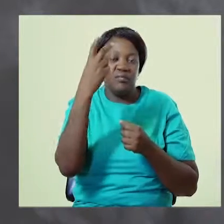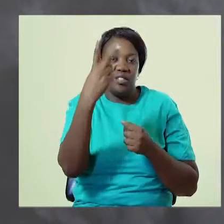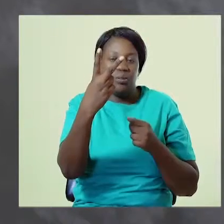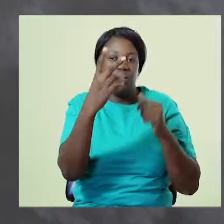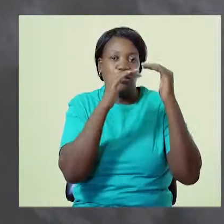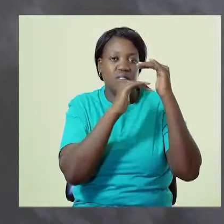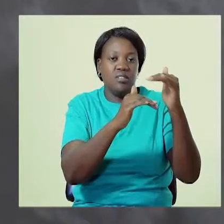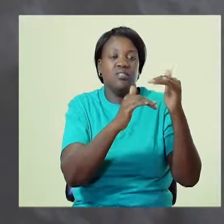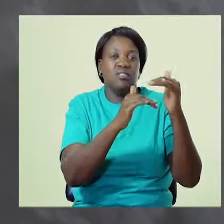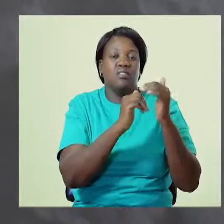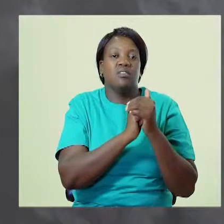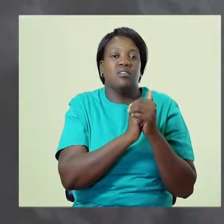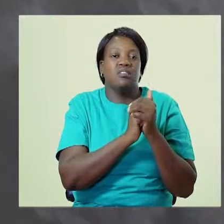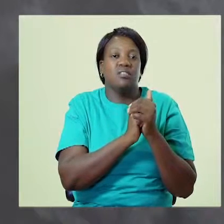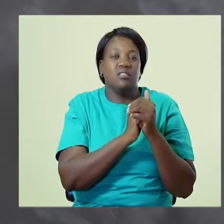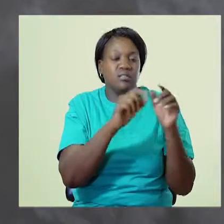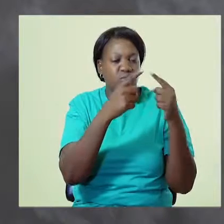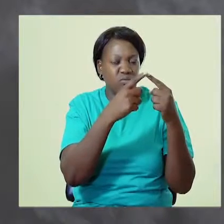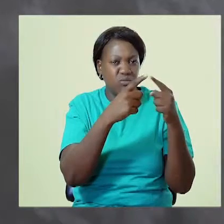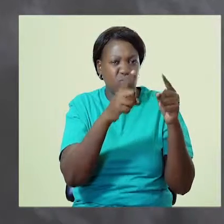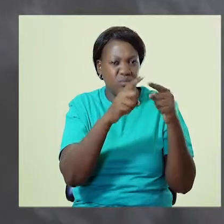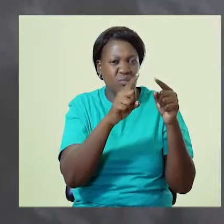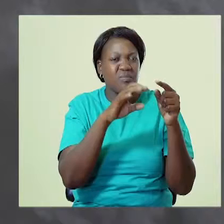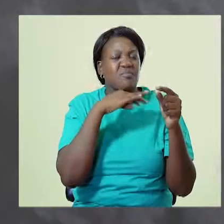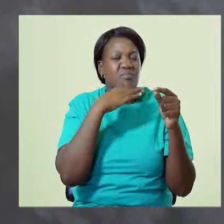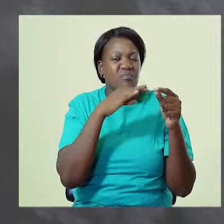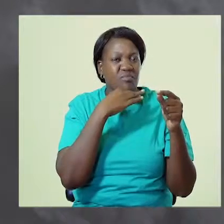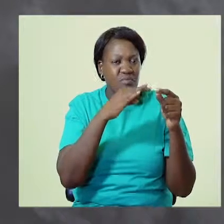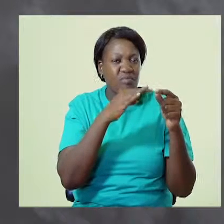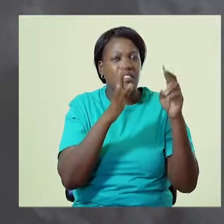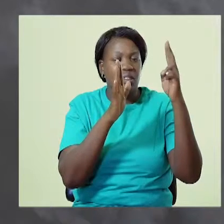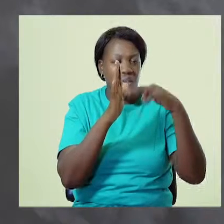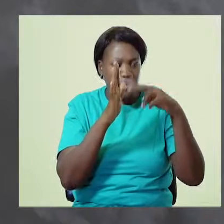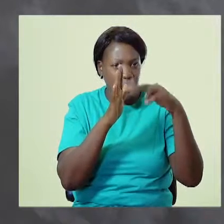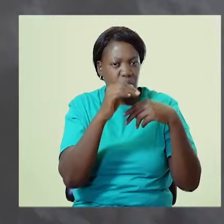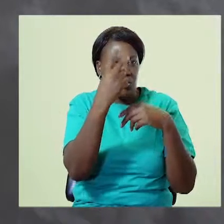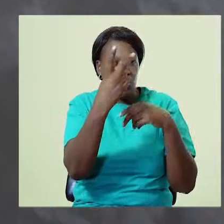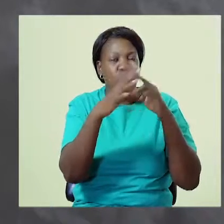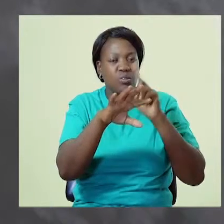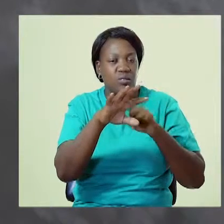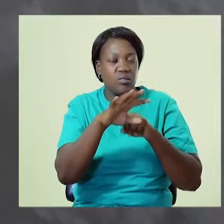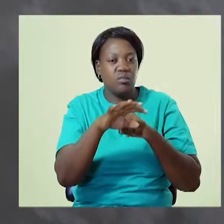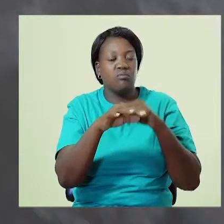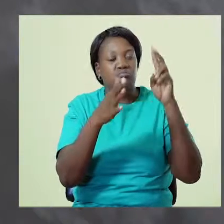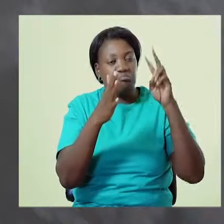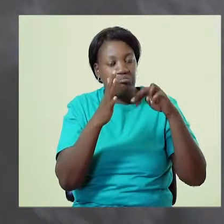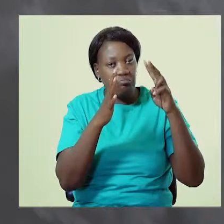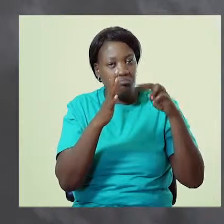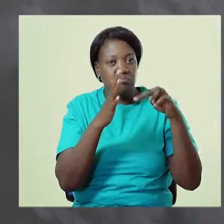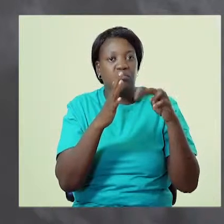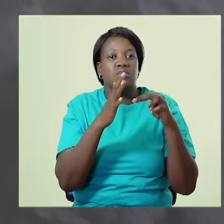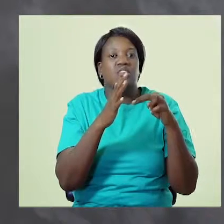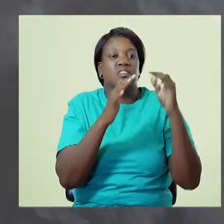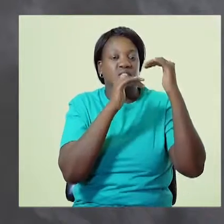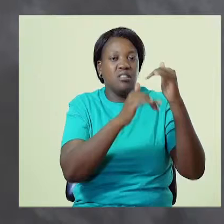sections. Each section has various lengths of text and will be read to you twice. Exercise 1 of